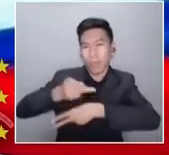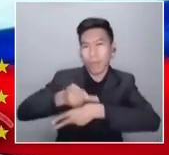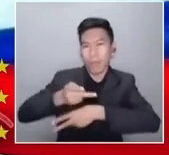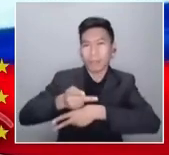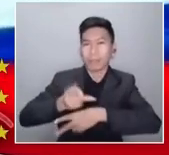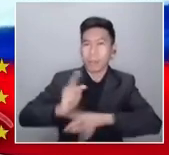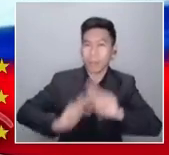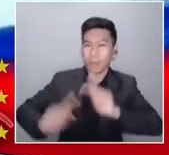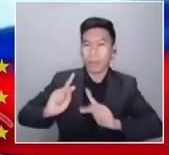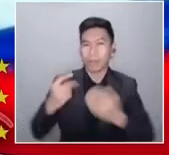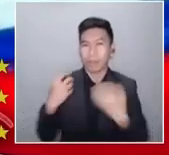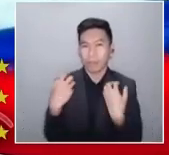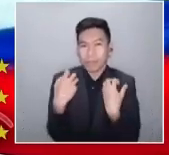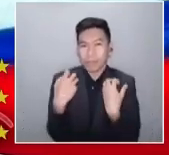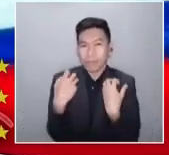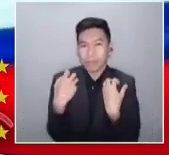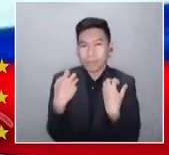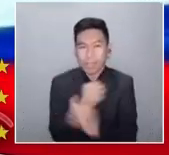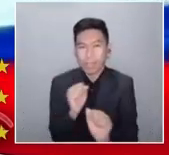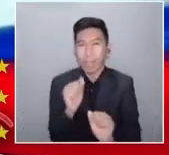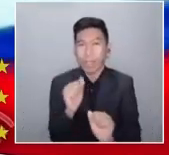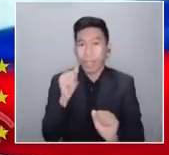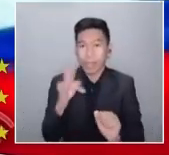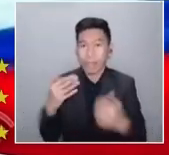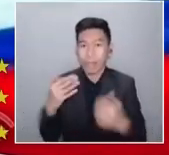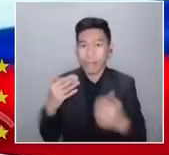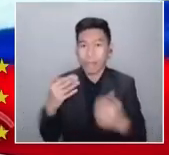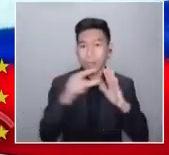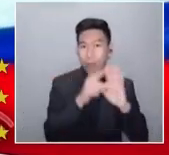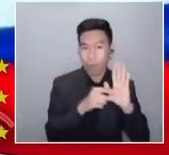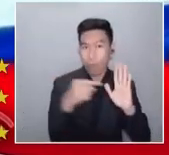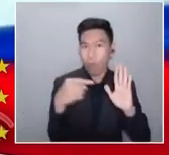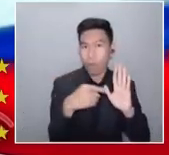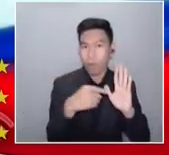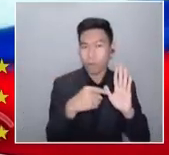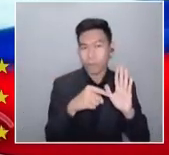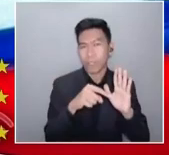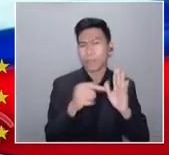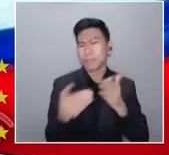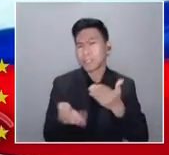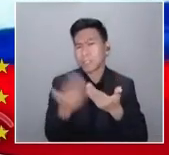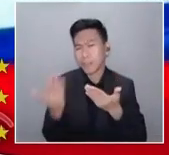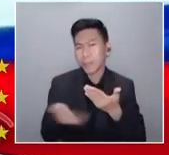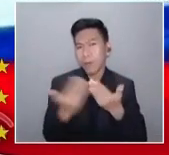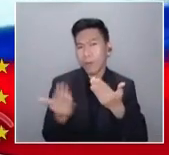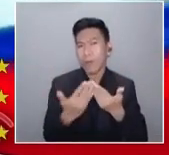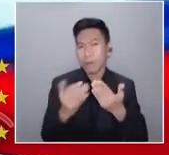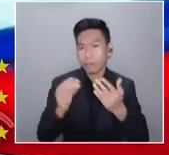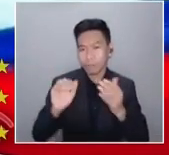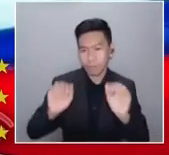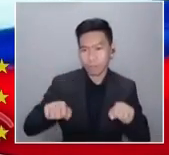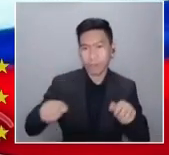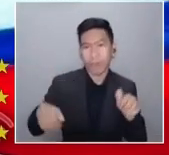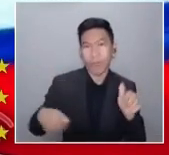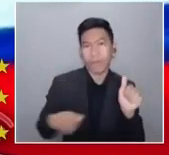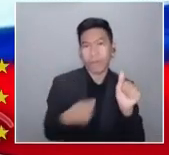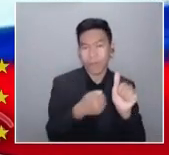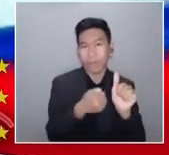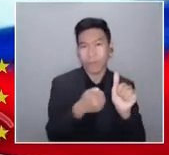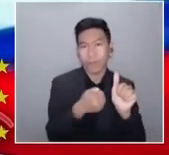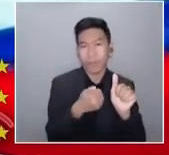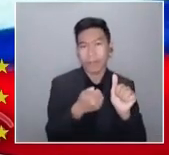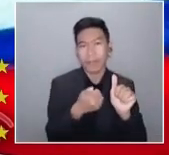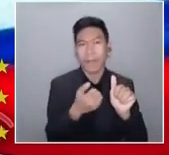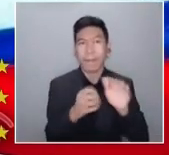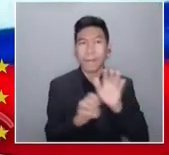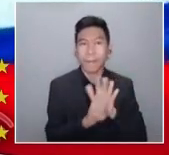tayong legal framework na simple and that could easily be used to file for say a reprieve,